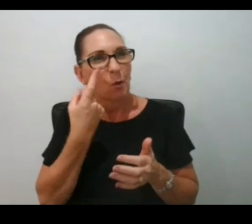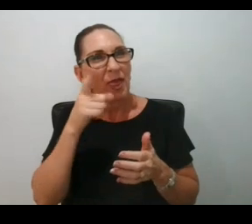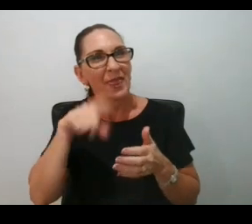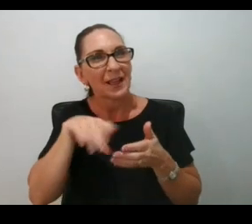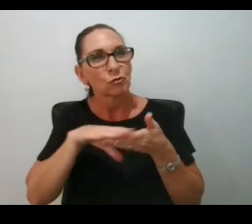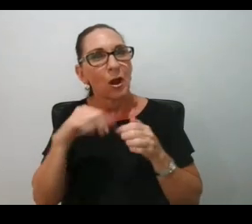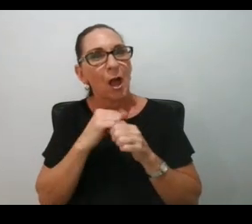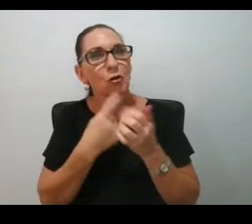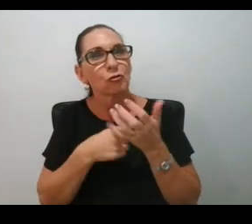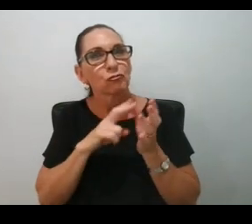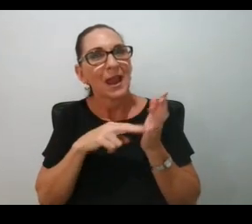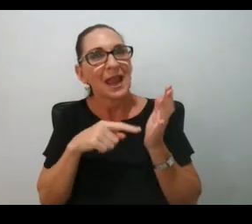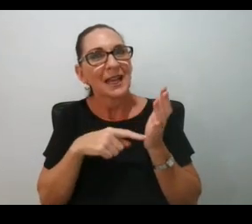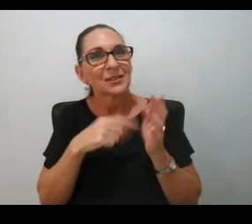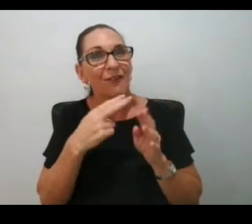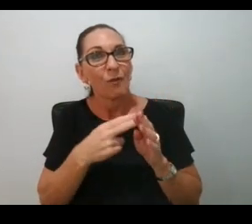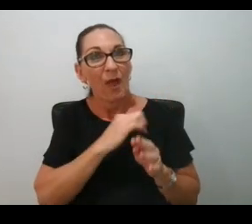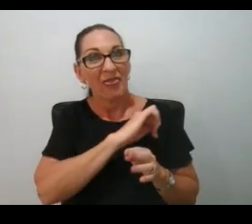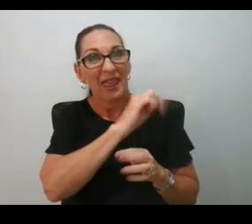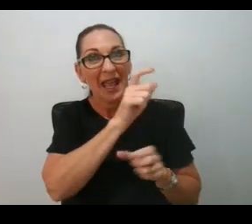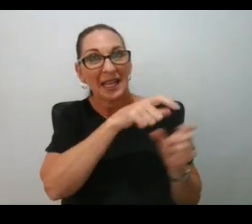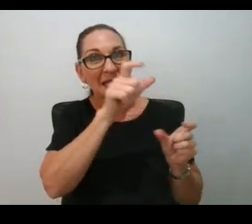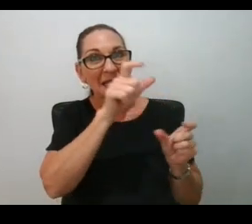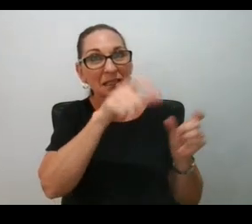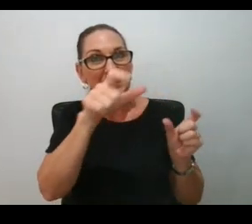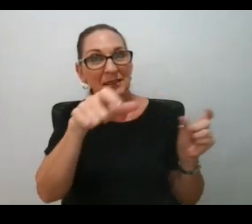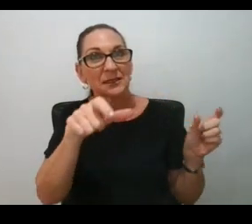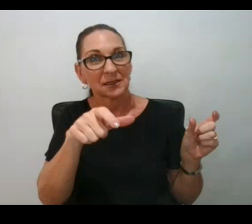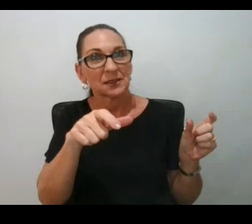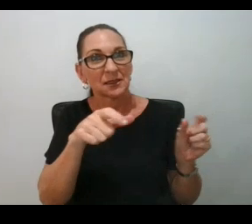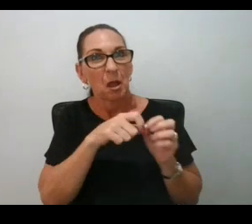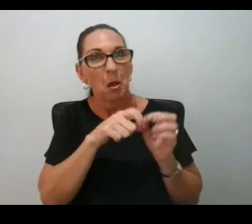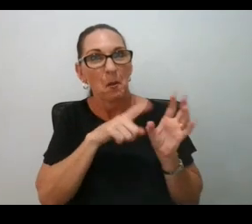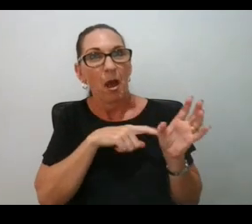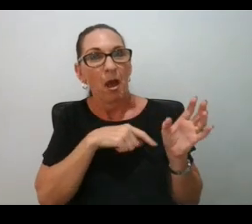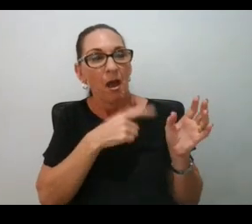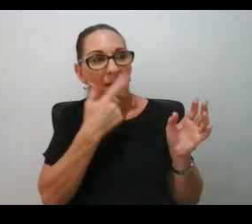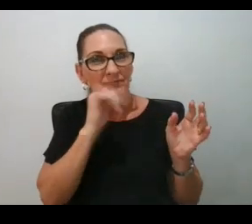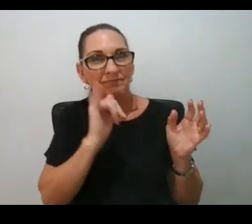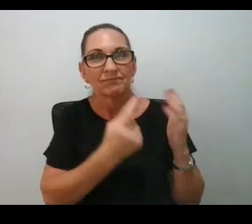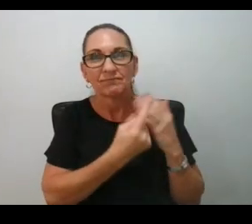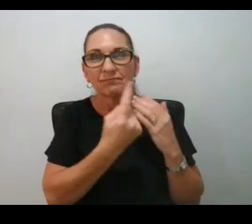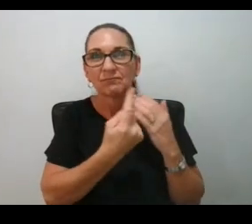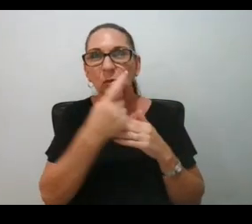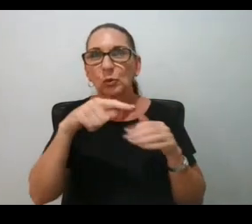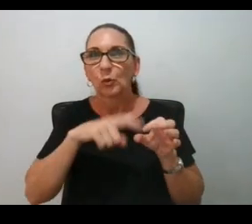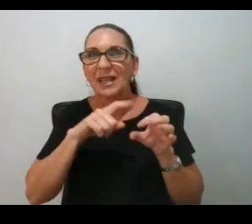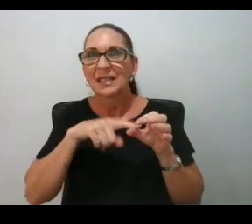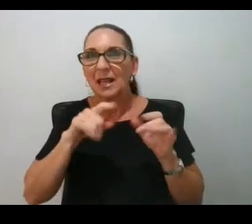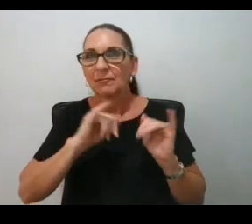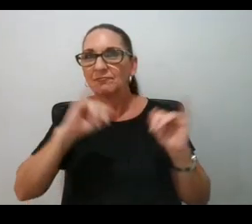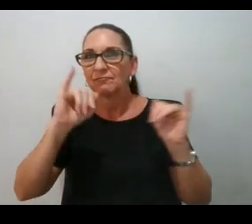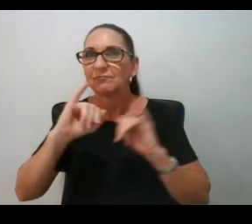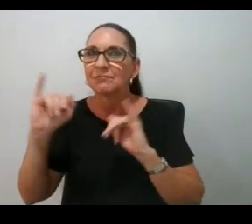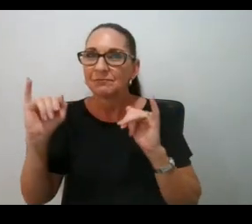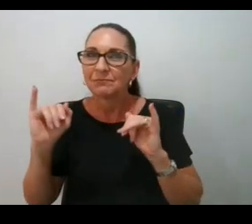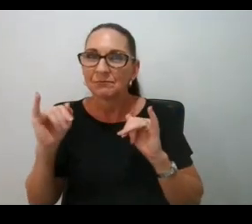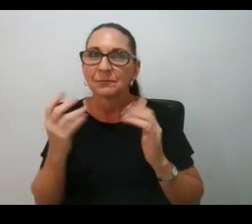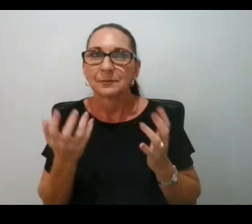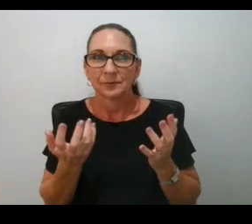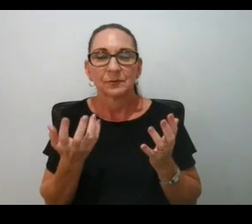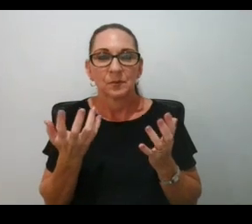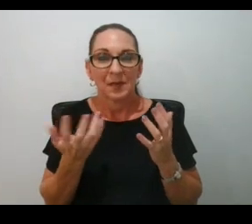their customers that are affected by the various disasters that have happened in Queensland recently. So it's all of those